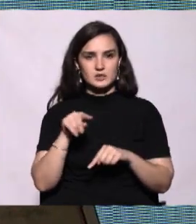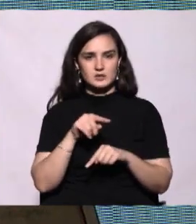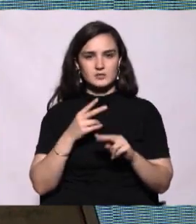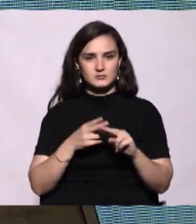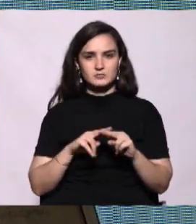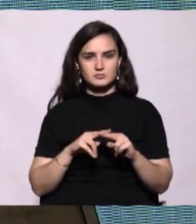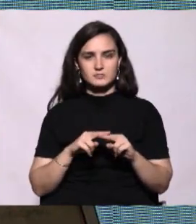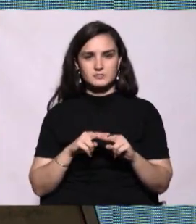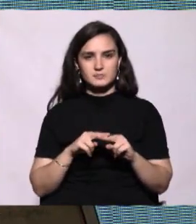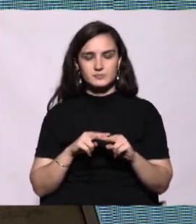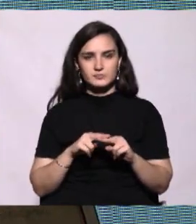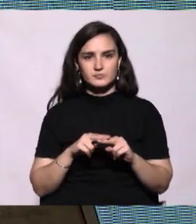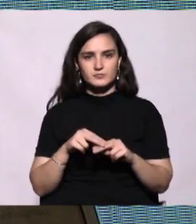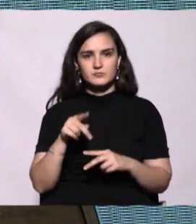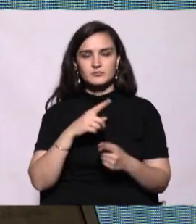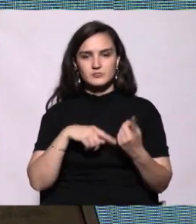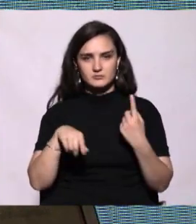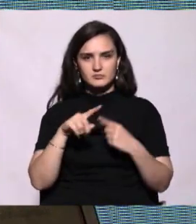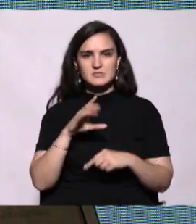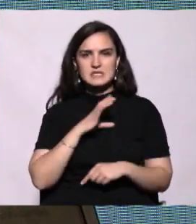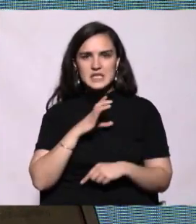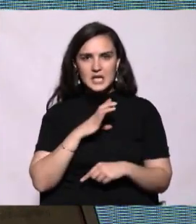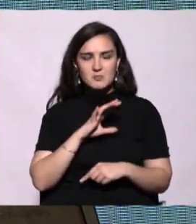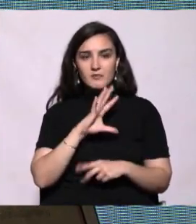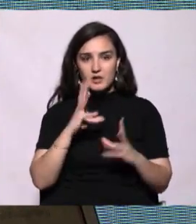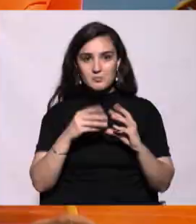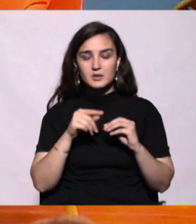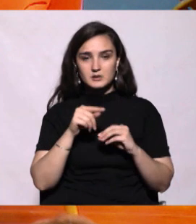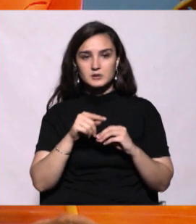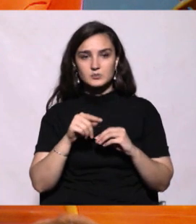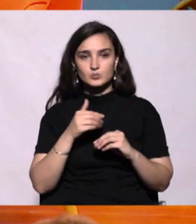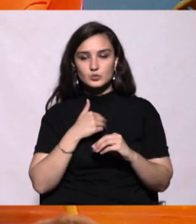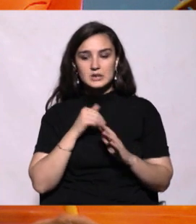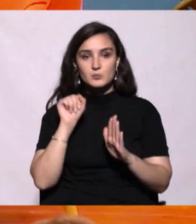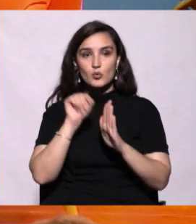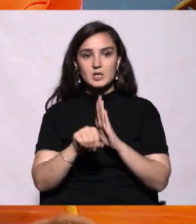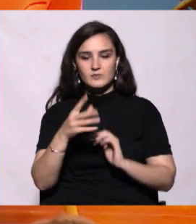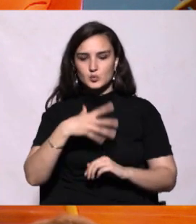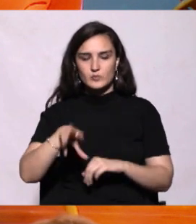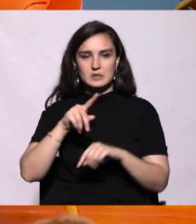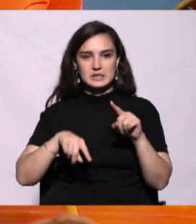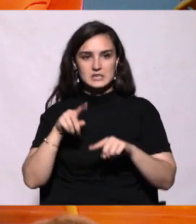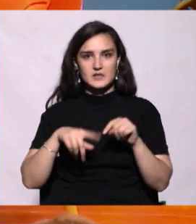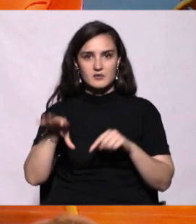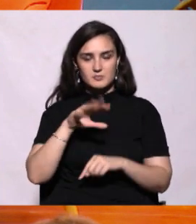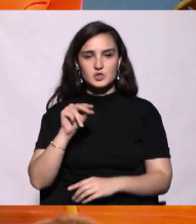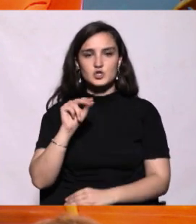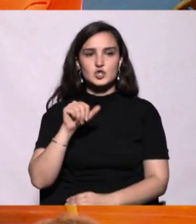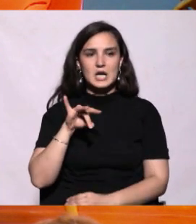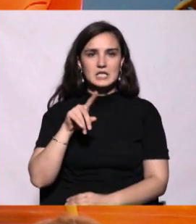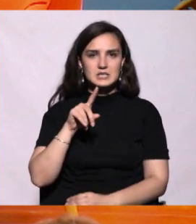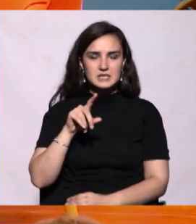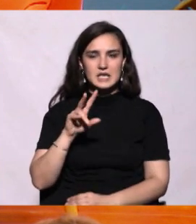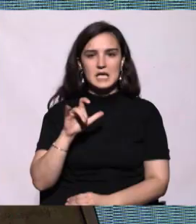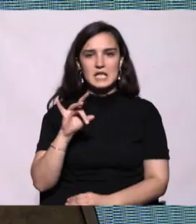to inherit the family estate, the mansion, the wealth, and everything, he plotted to kill all of his relatives, so Sir Charles, Sir Henry, and